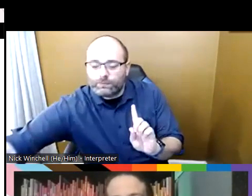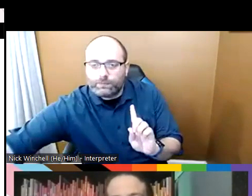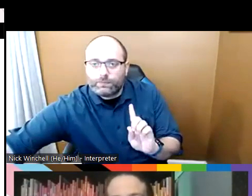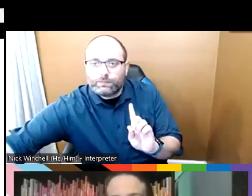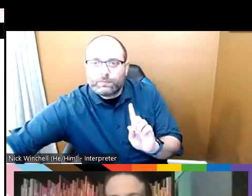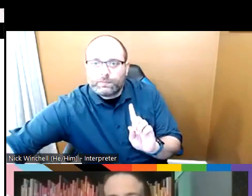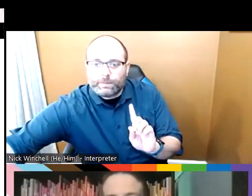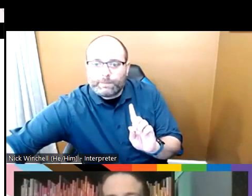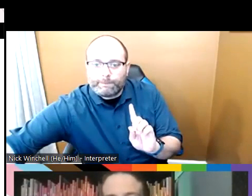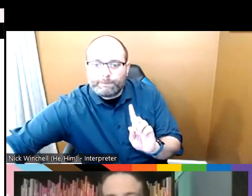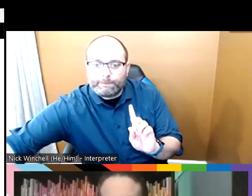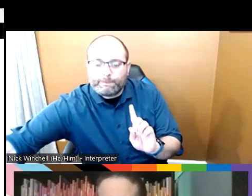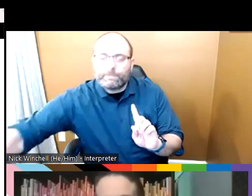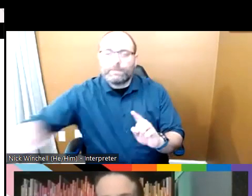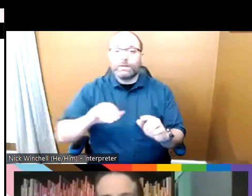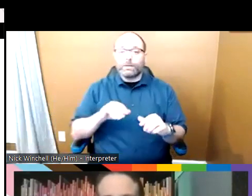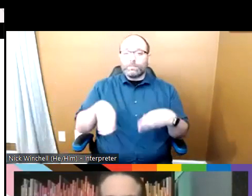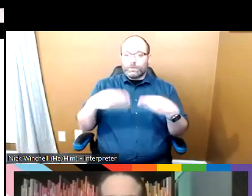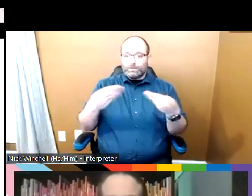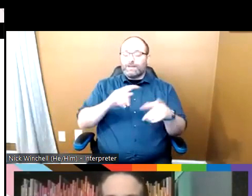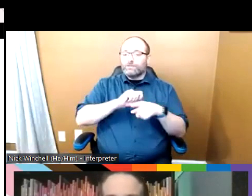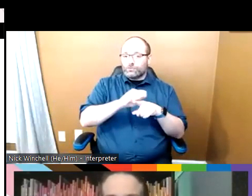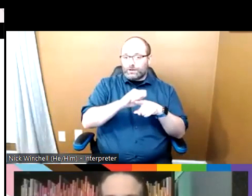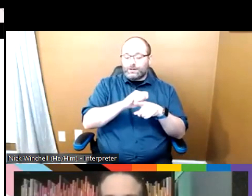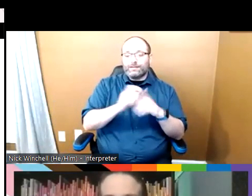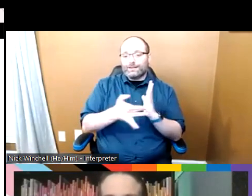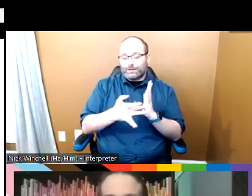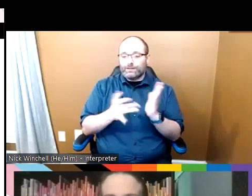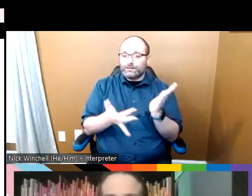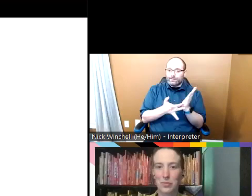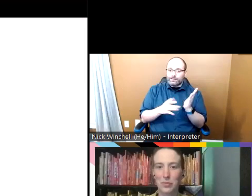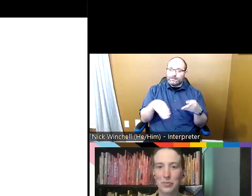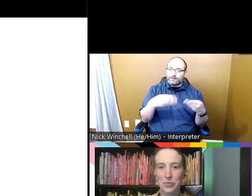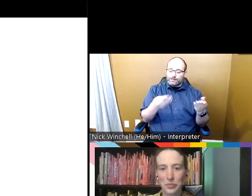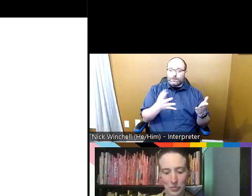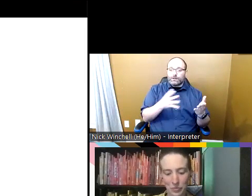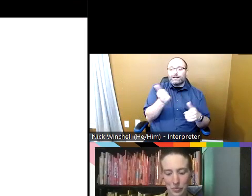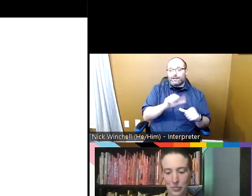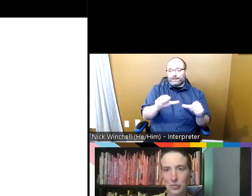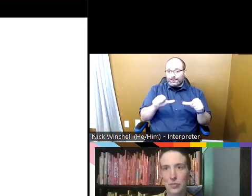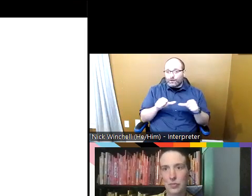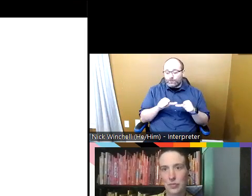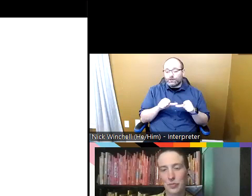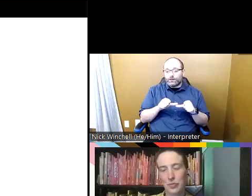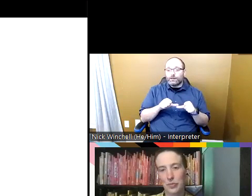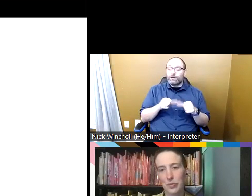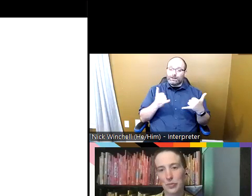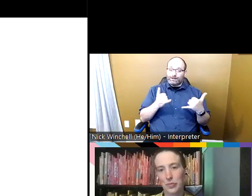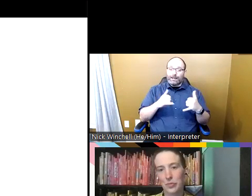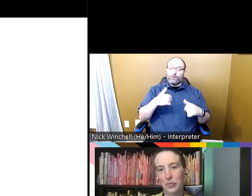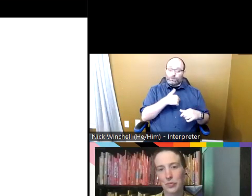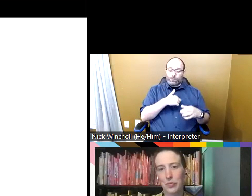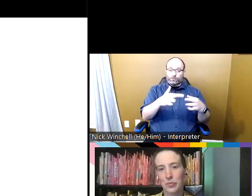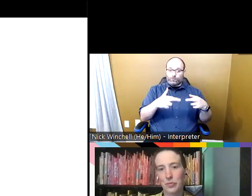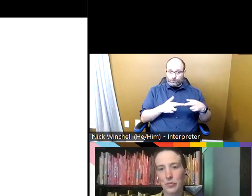assistance free of charge to anybody in our regions. In this case, we are in region number 1,